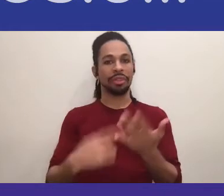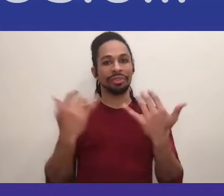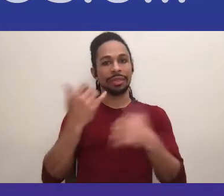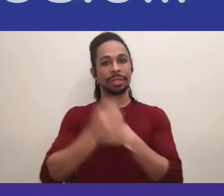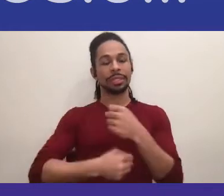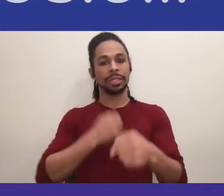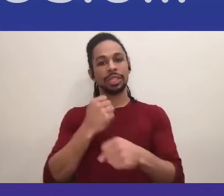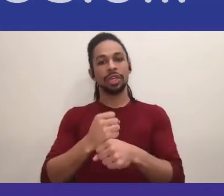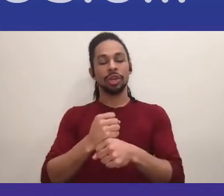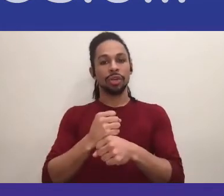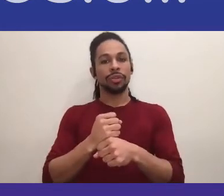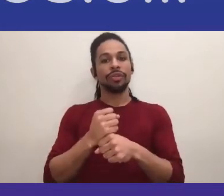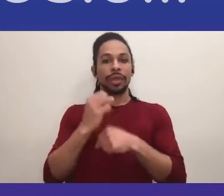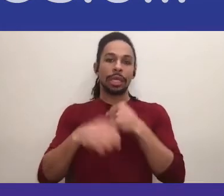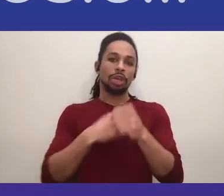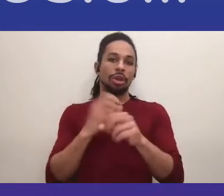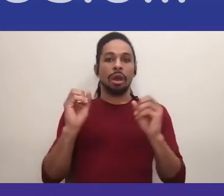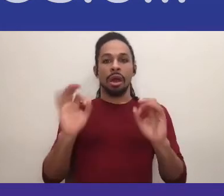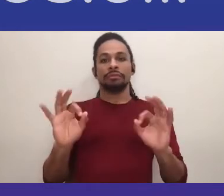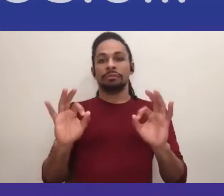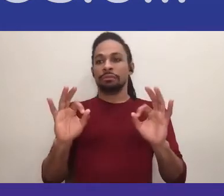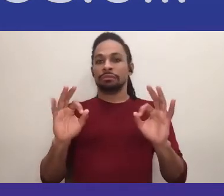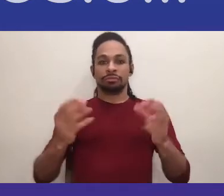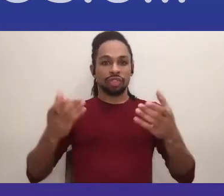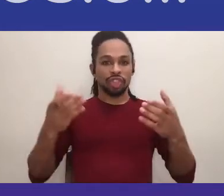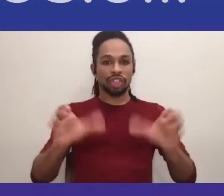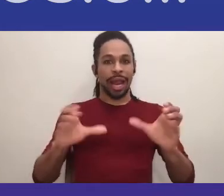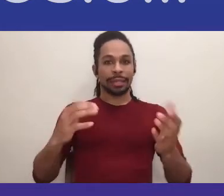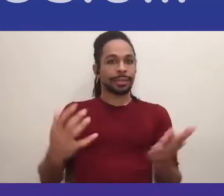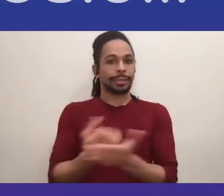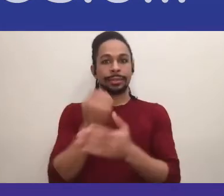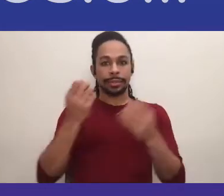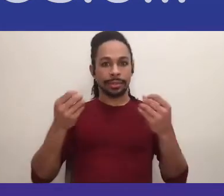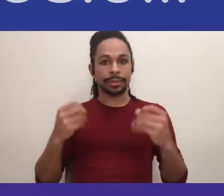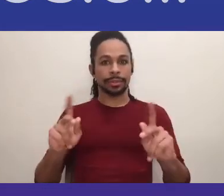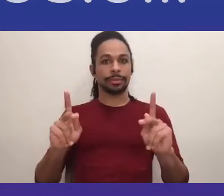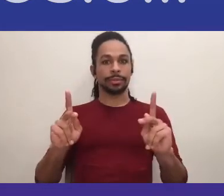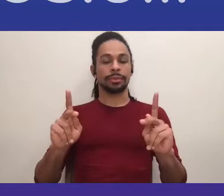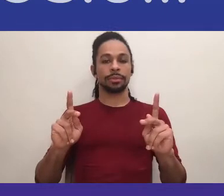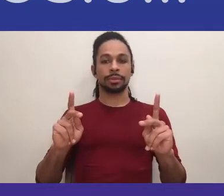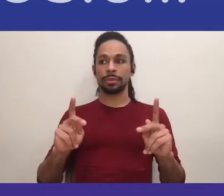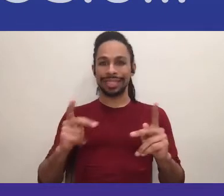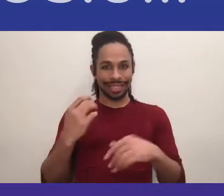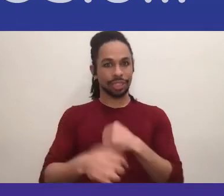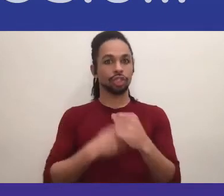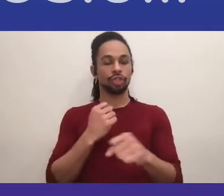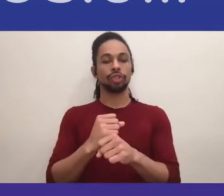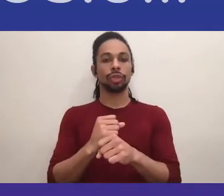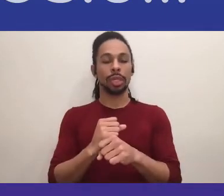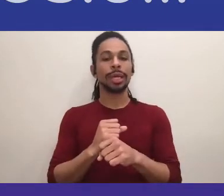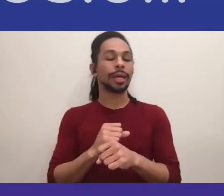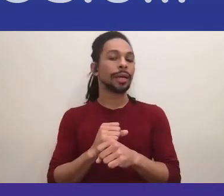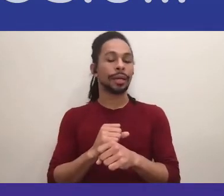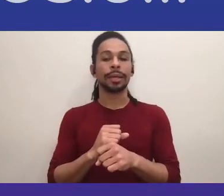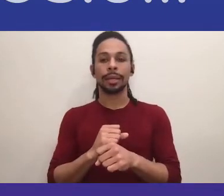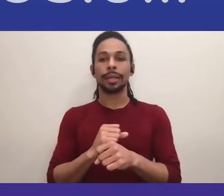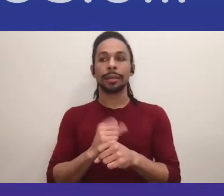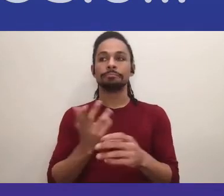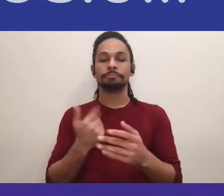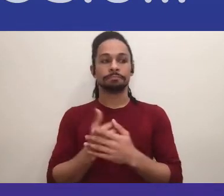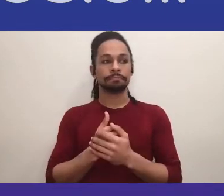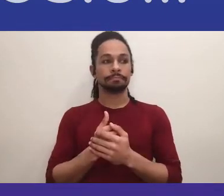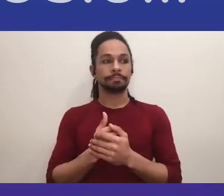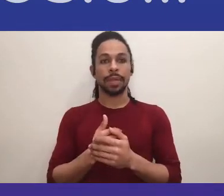of like a chance, transformative year, is by even starting our